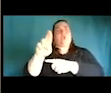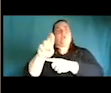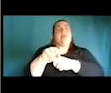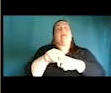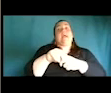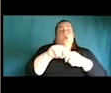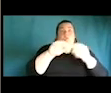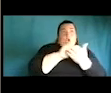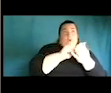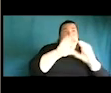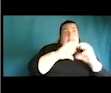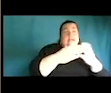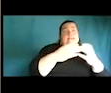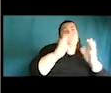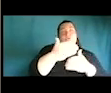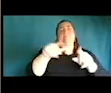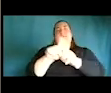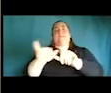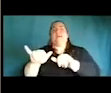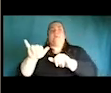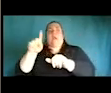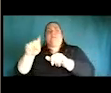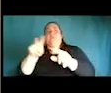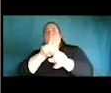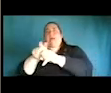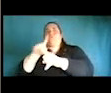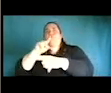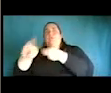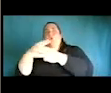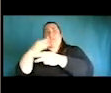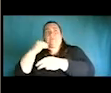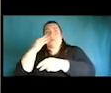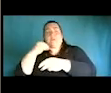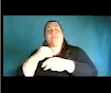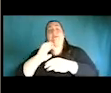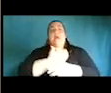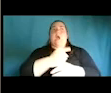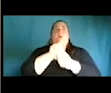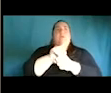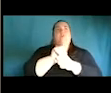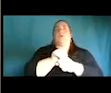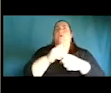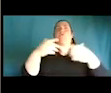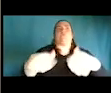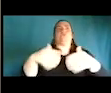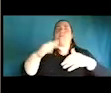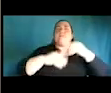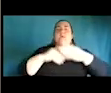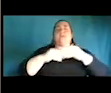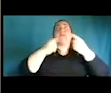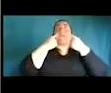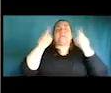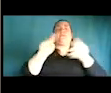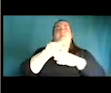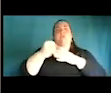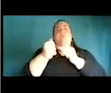experience. Our faculty spend countless hours mentoring these student groups to build some incredibly successful projects. And